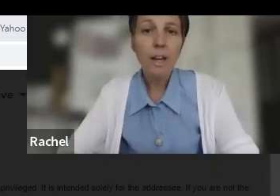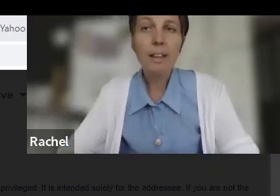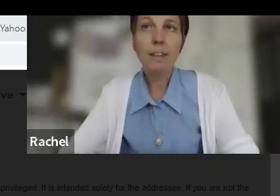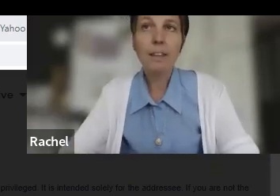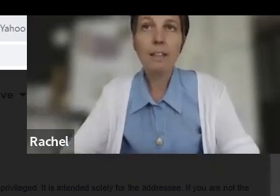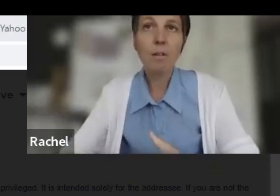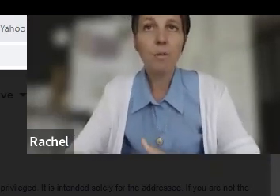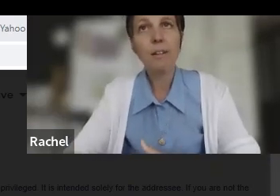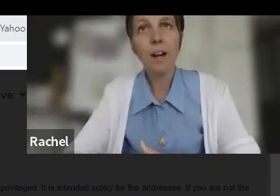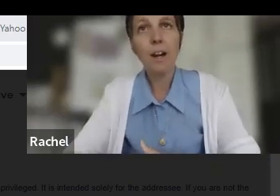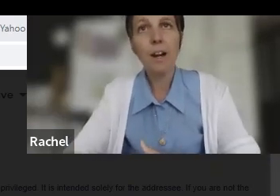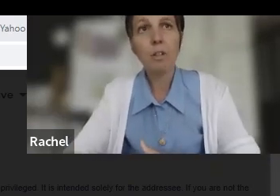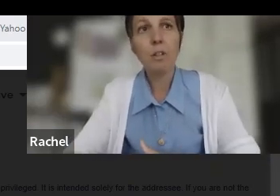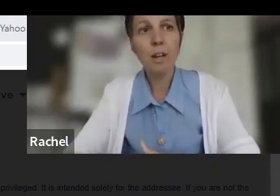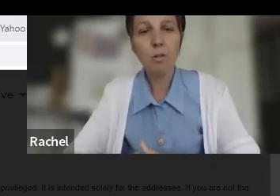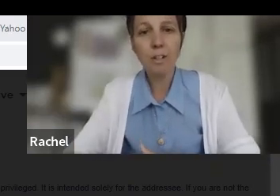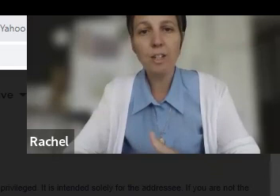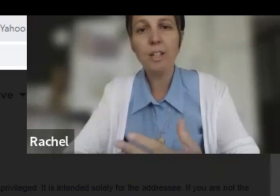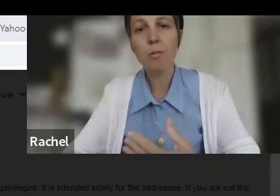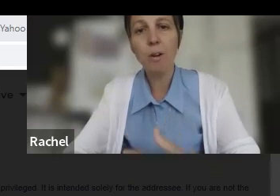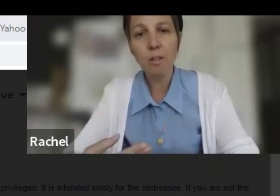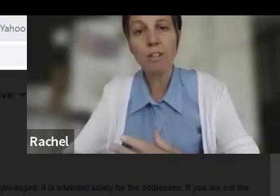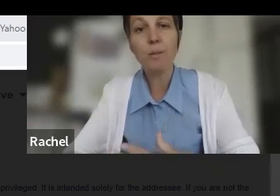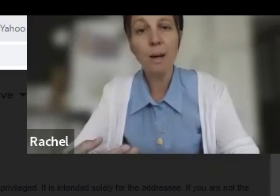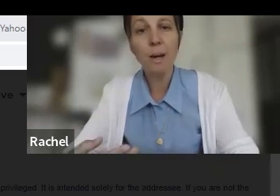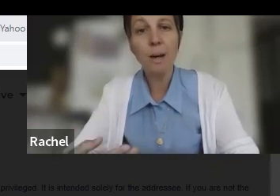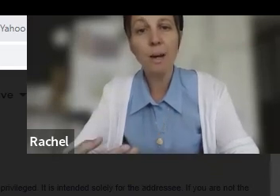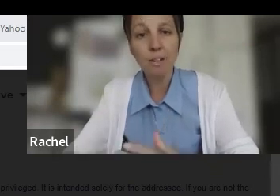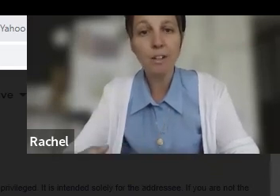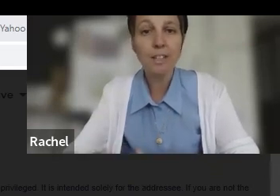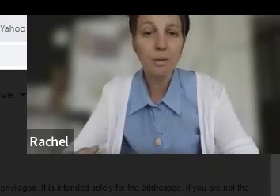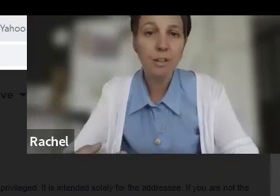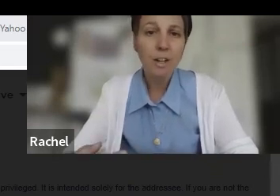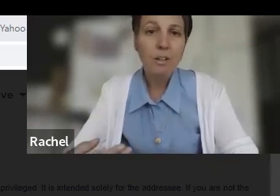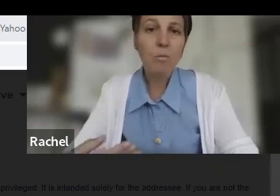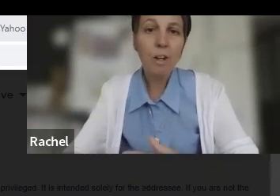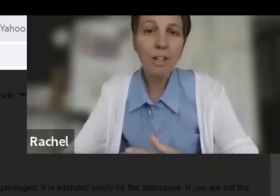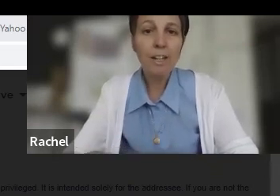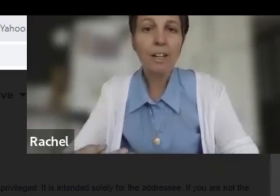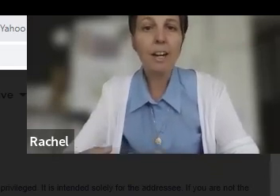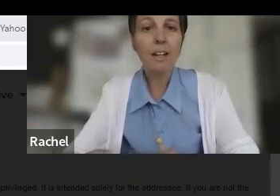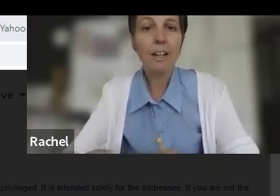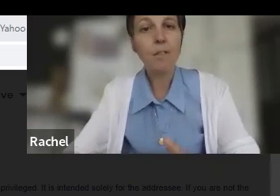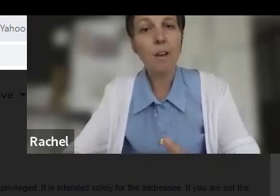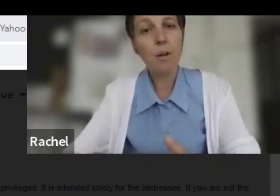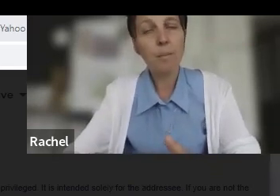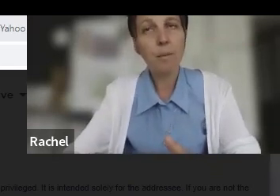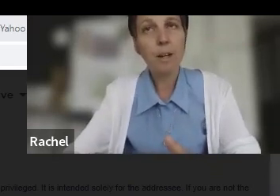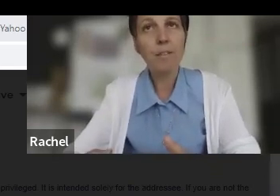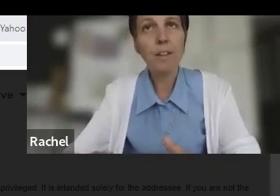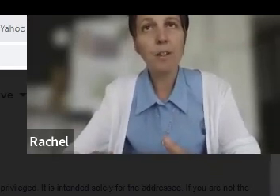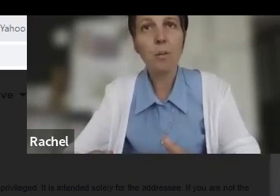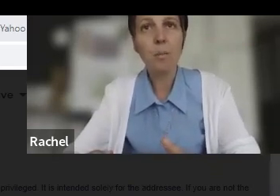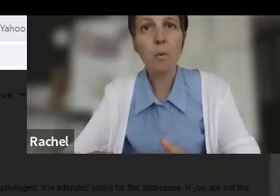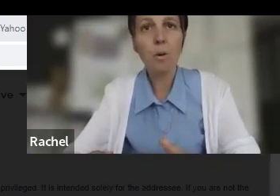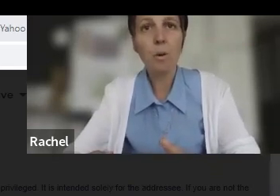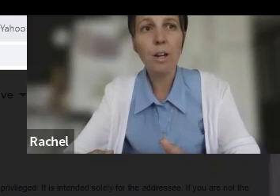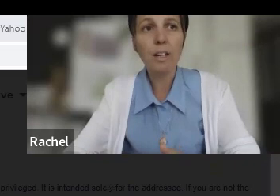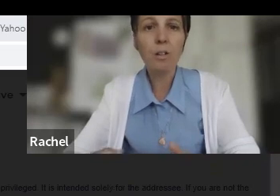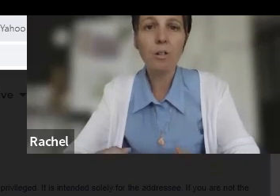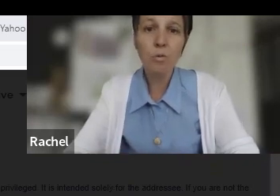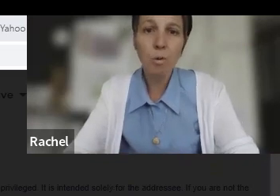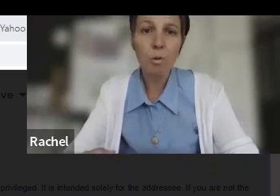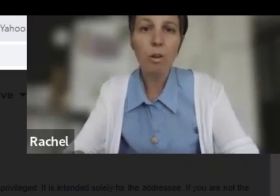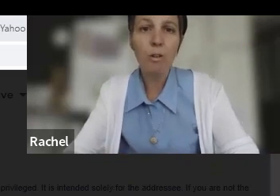then thinks about a lot of kind of how to use strategies like grounding strategies, mindfulness strategies to help to regulate and